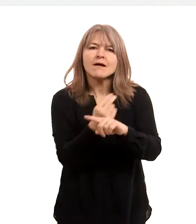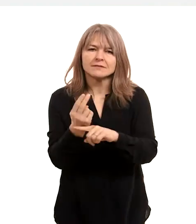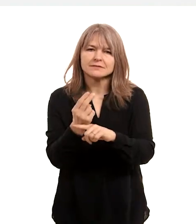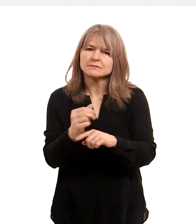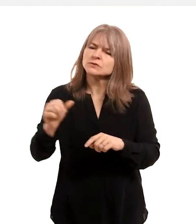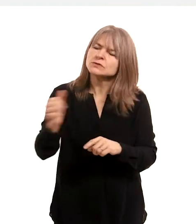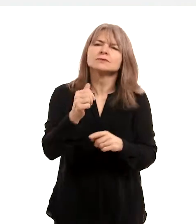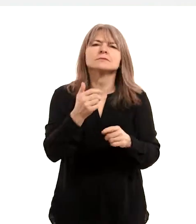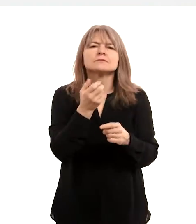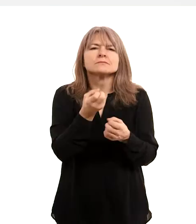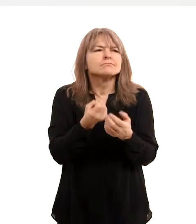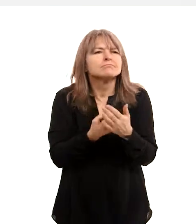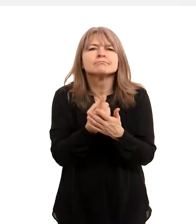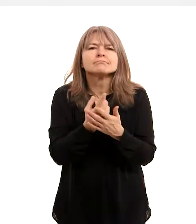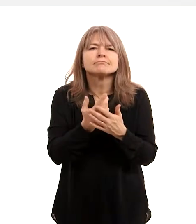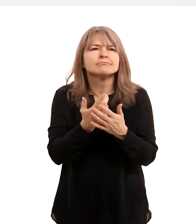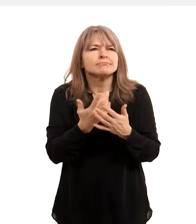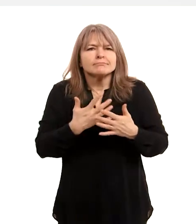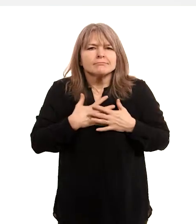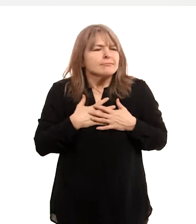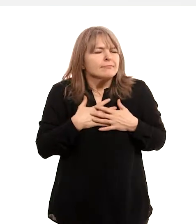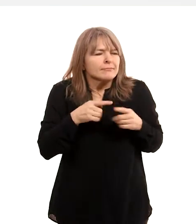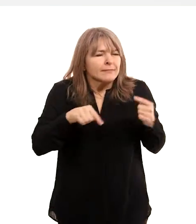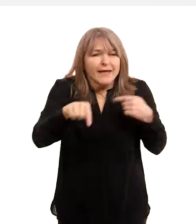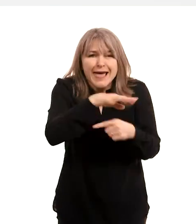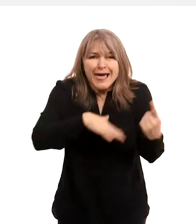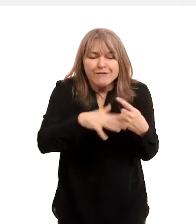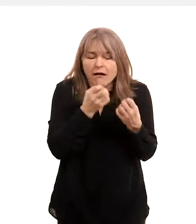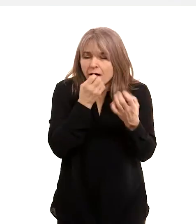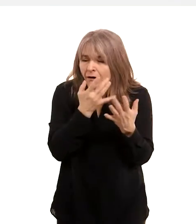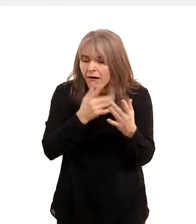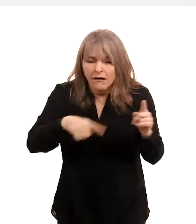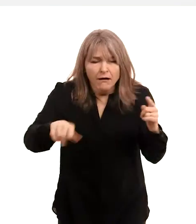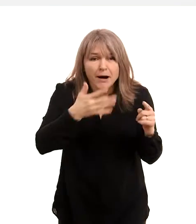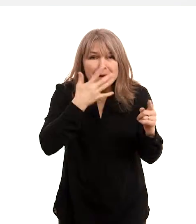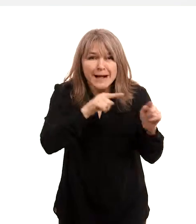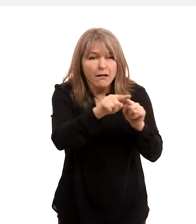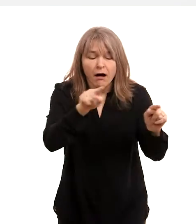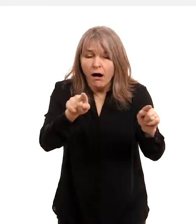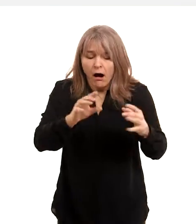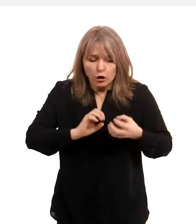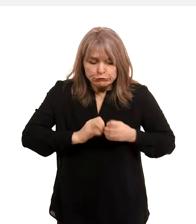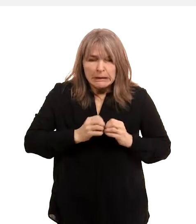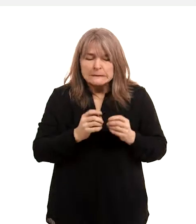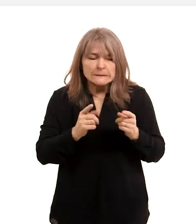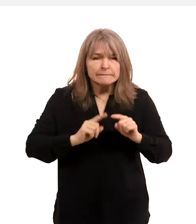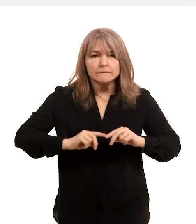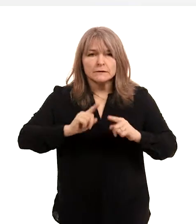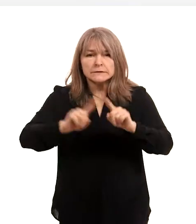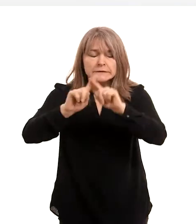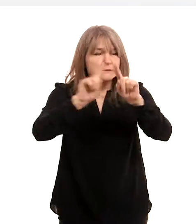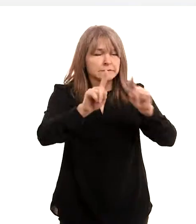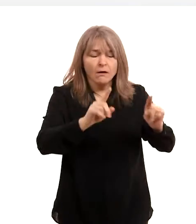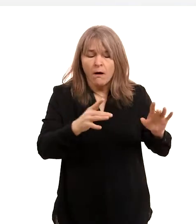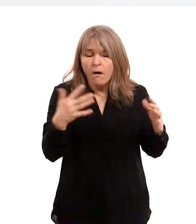my goodness, my area is bursting with creative people in every discipline.